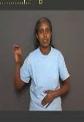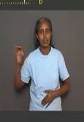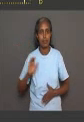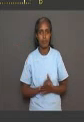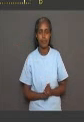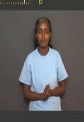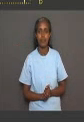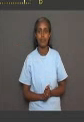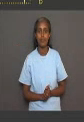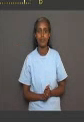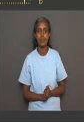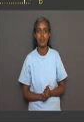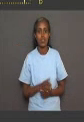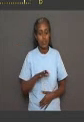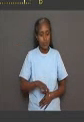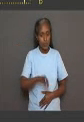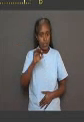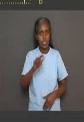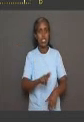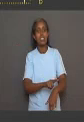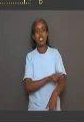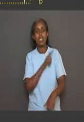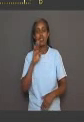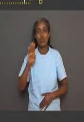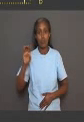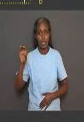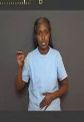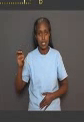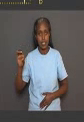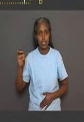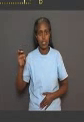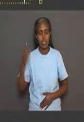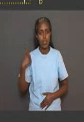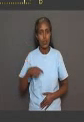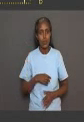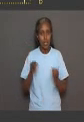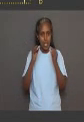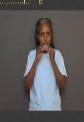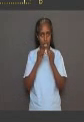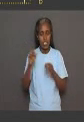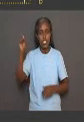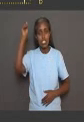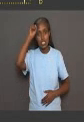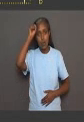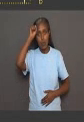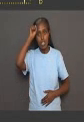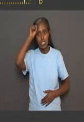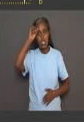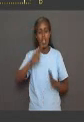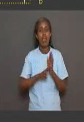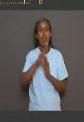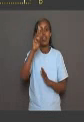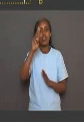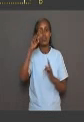ABC. To find the length of BC, we add Samuel's height to